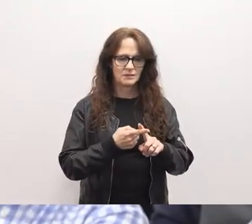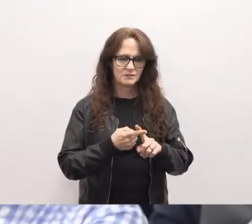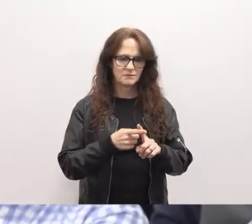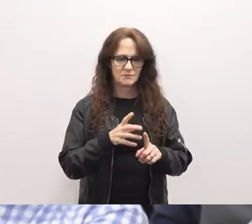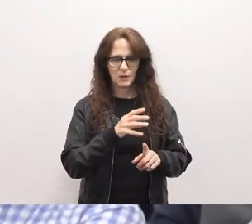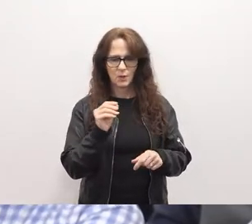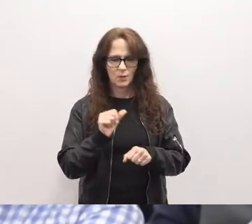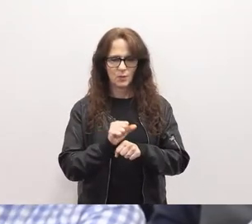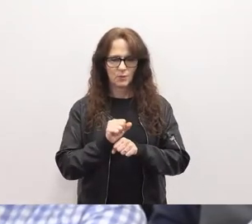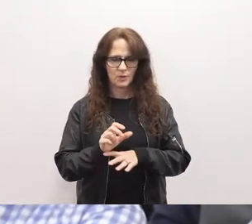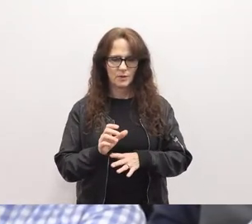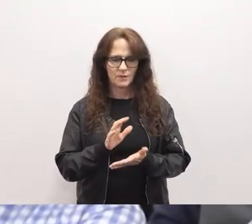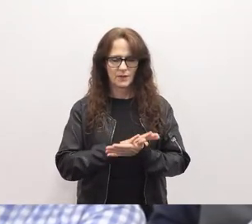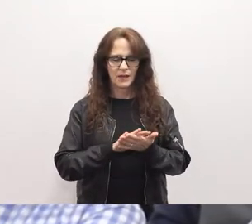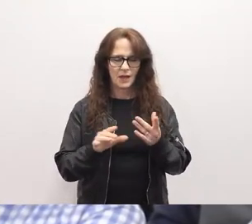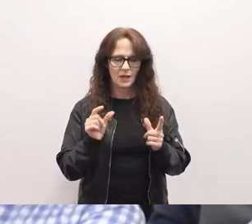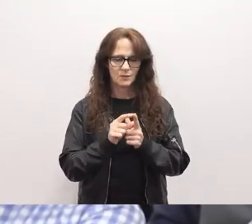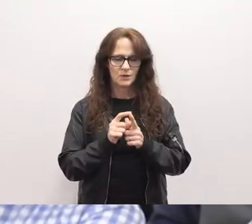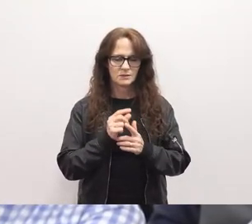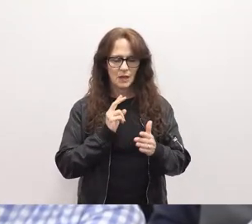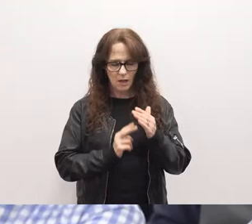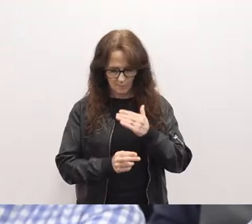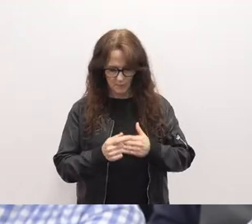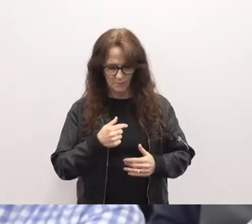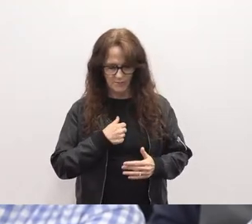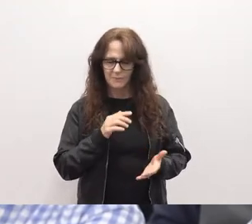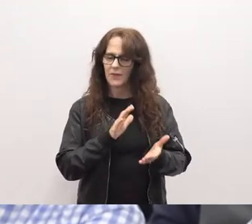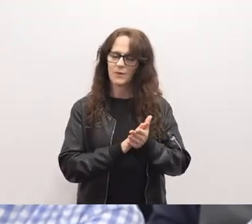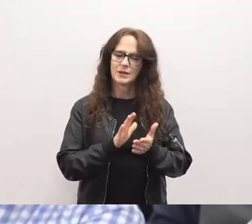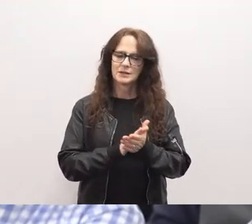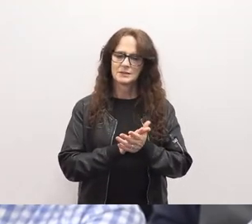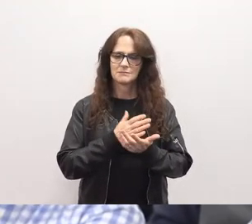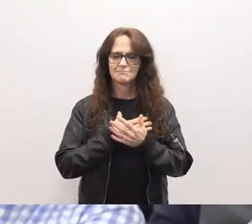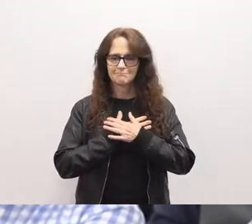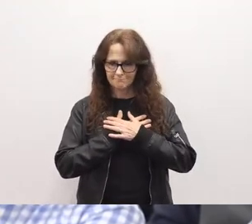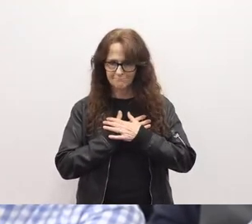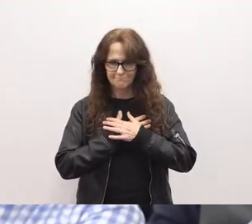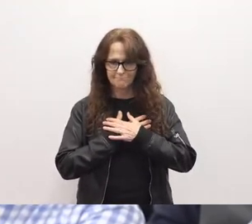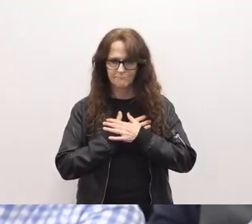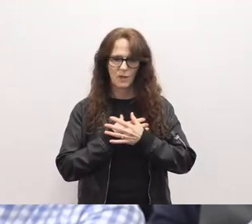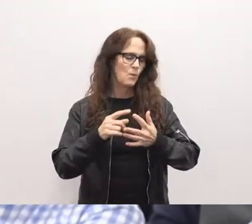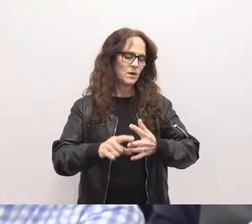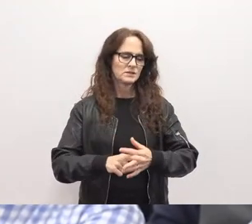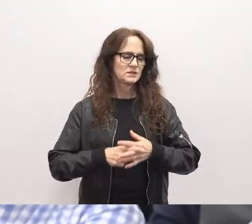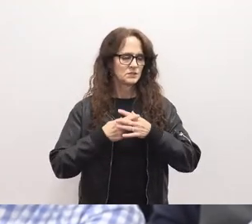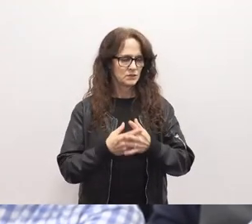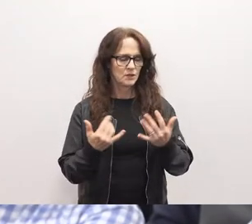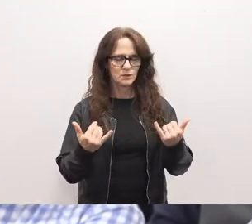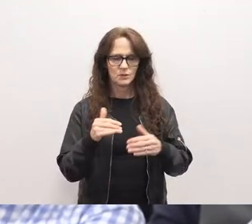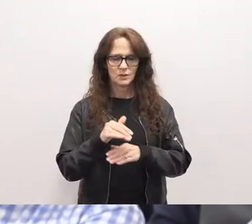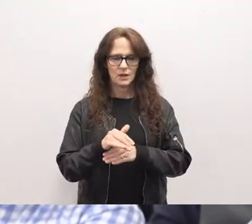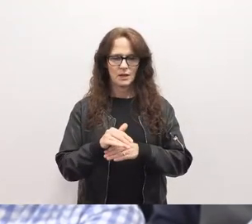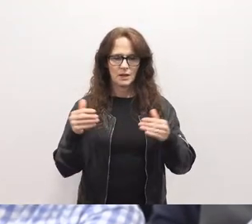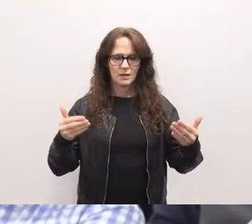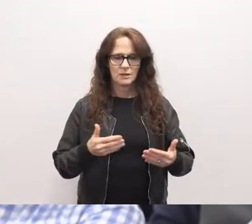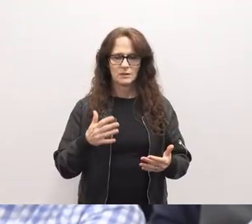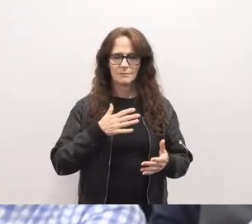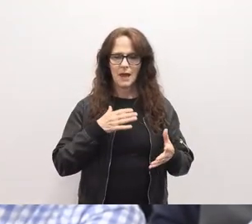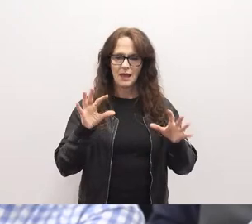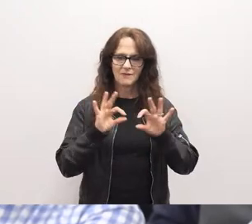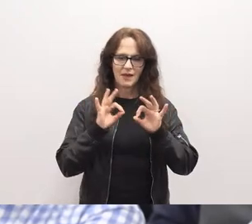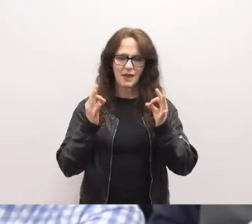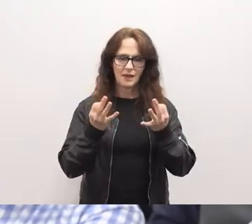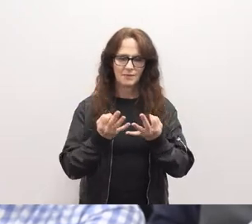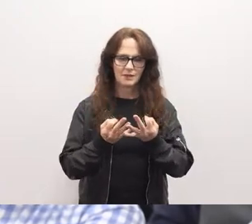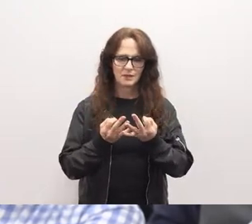I'm very humbled by the recognition. I'd like to start tonight by introducing my family